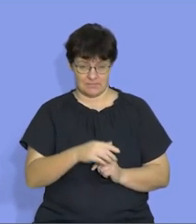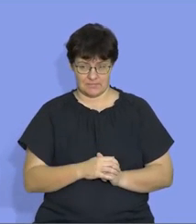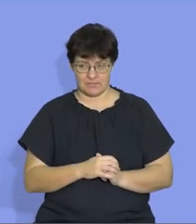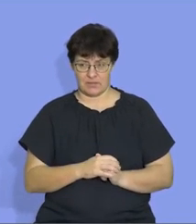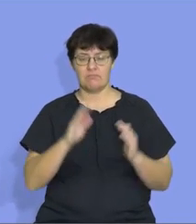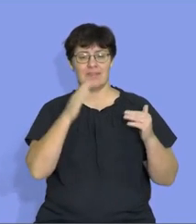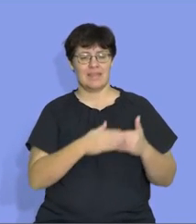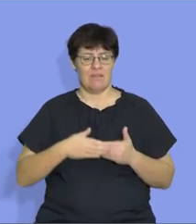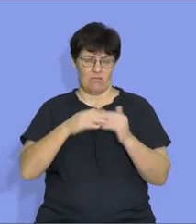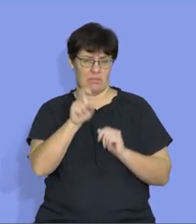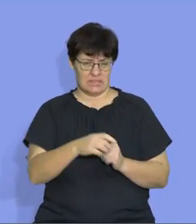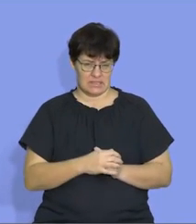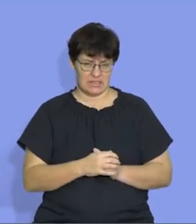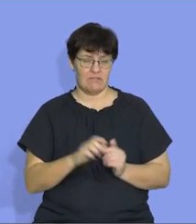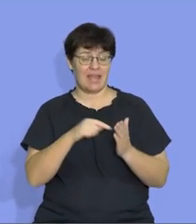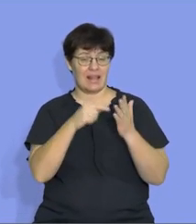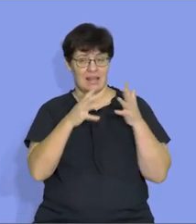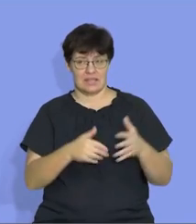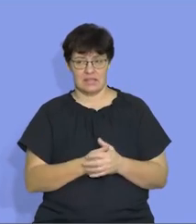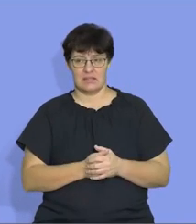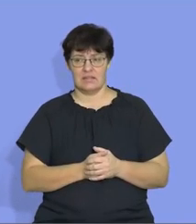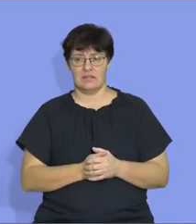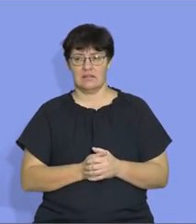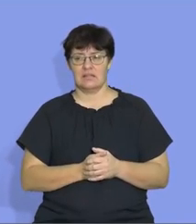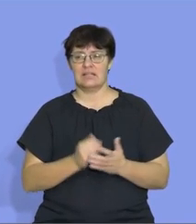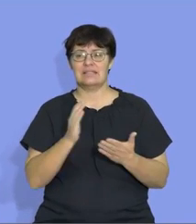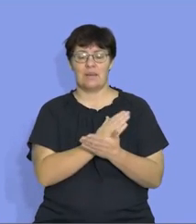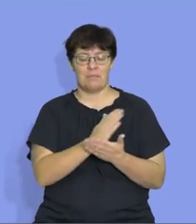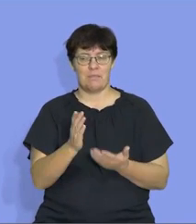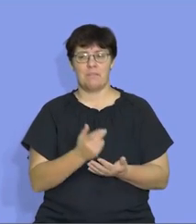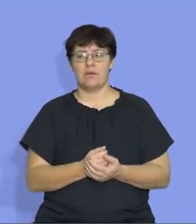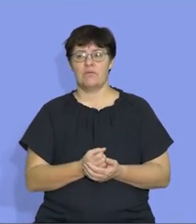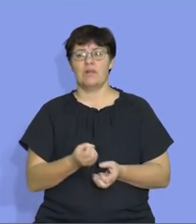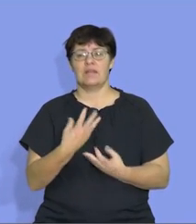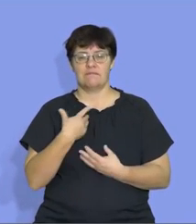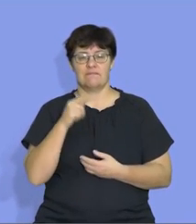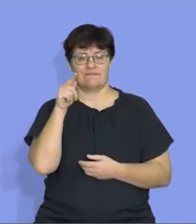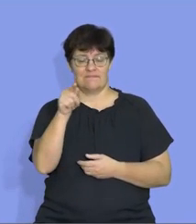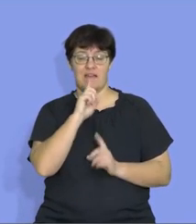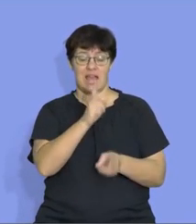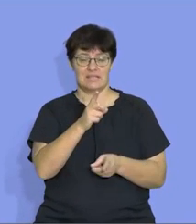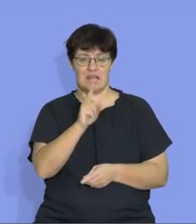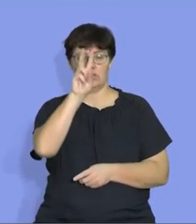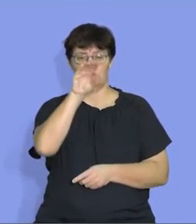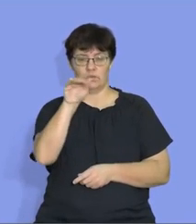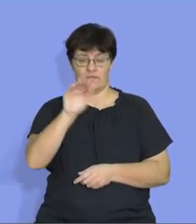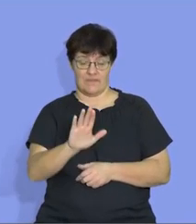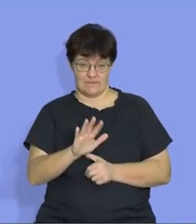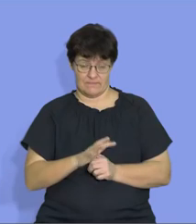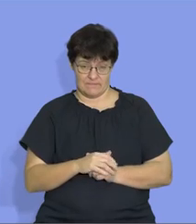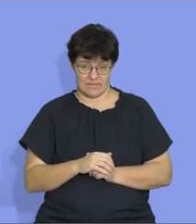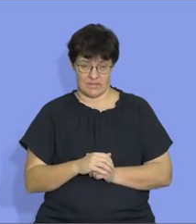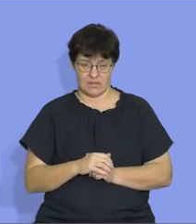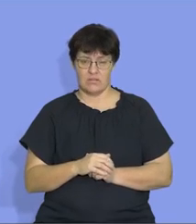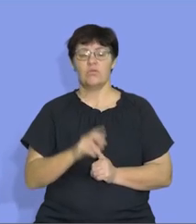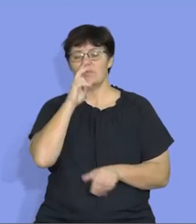careful when you use the calculator. So in some cases, it will give you the answer as, as a fraction.